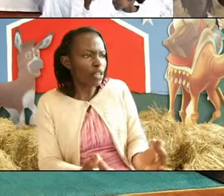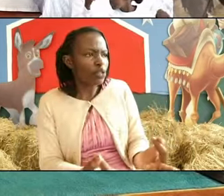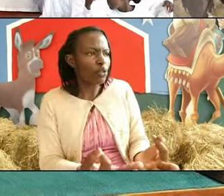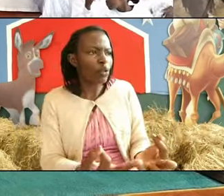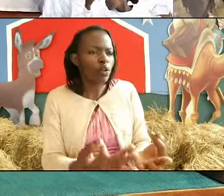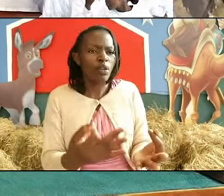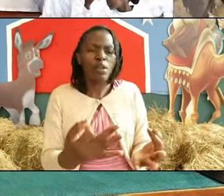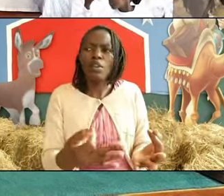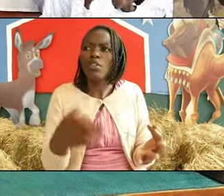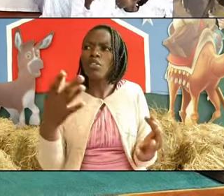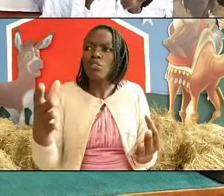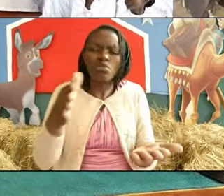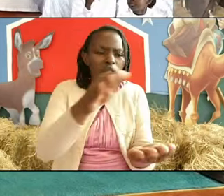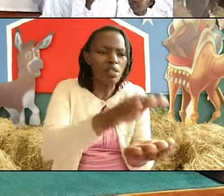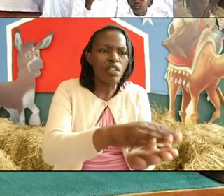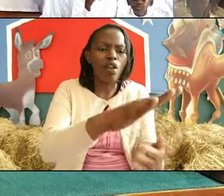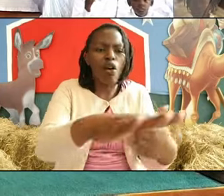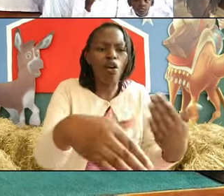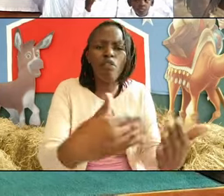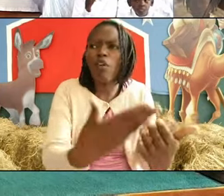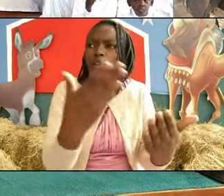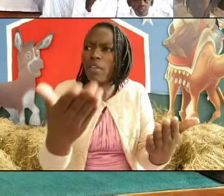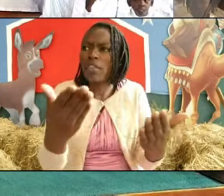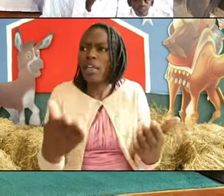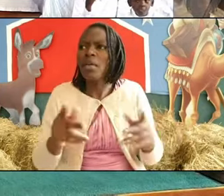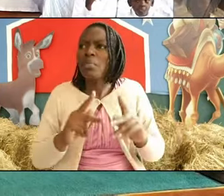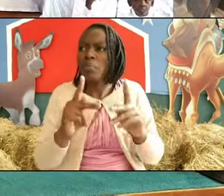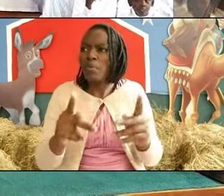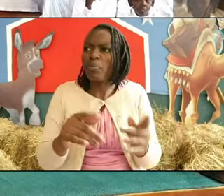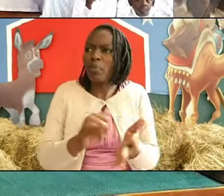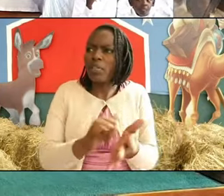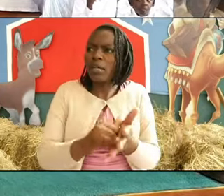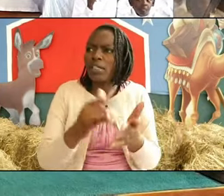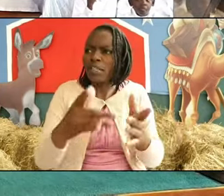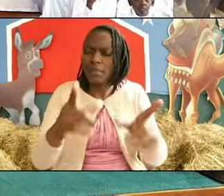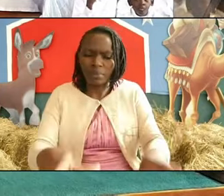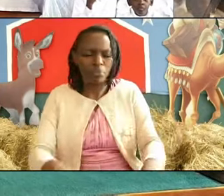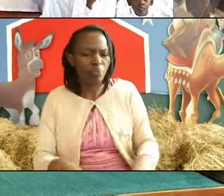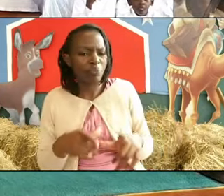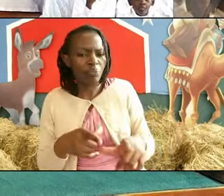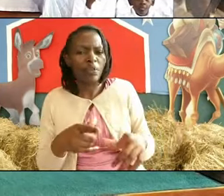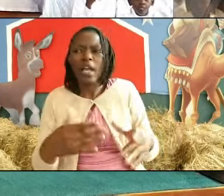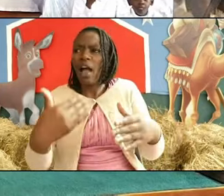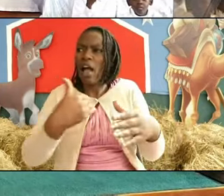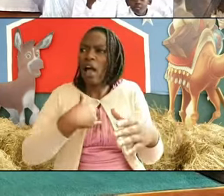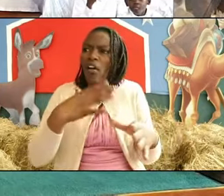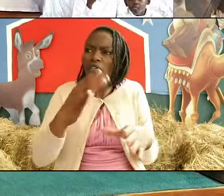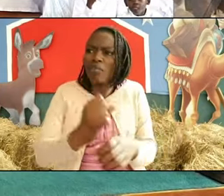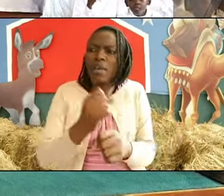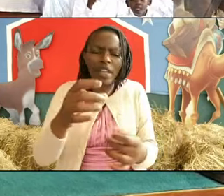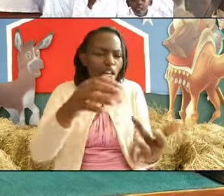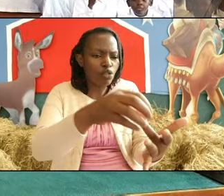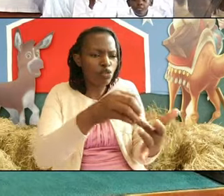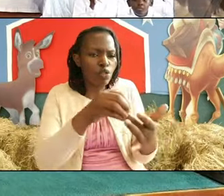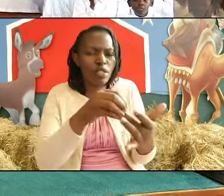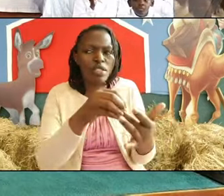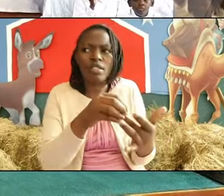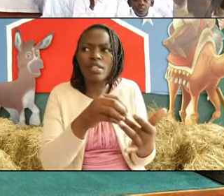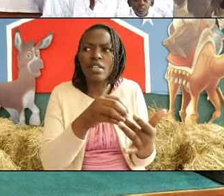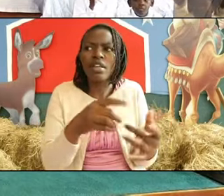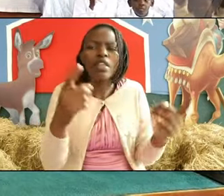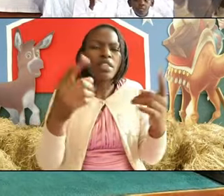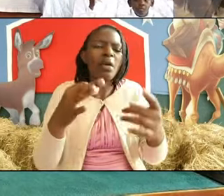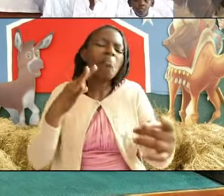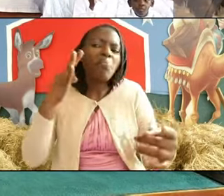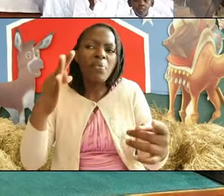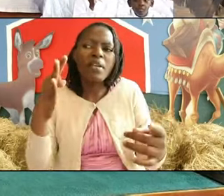you, the seal of the promises made to them as a peculiar people, they have made a choice. The